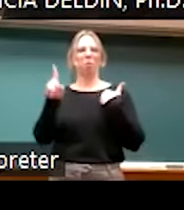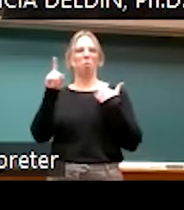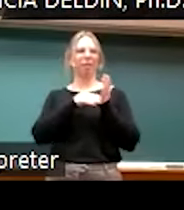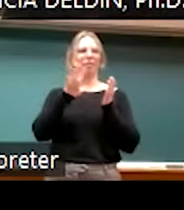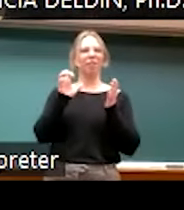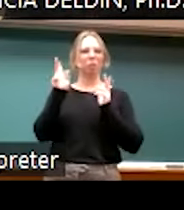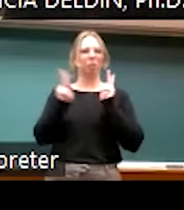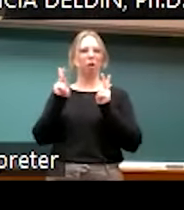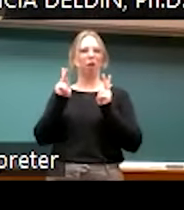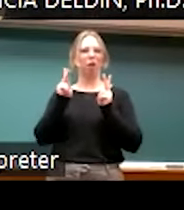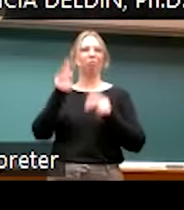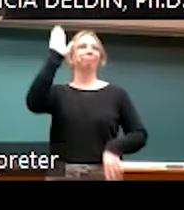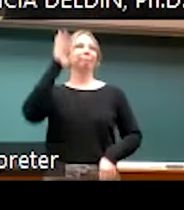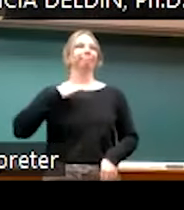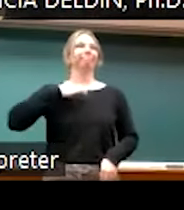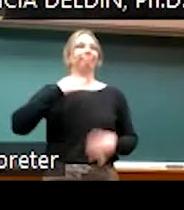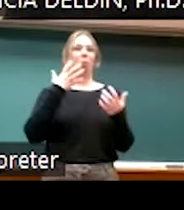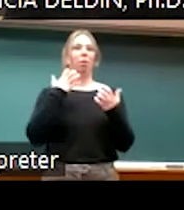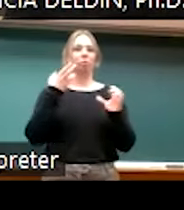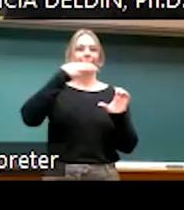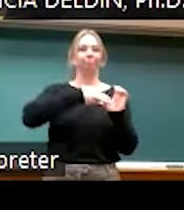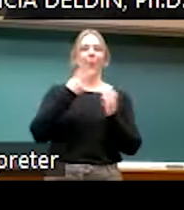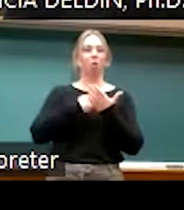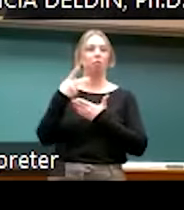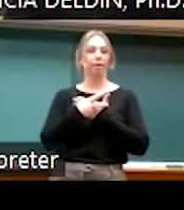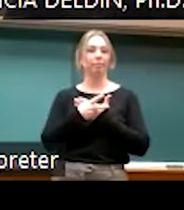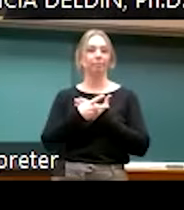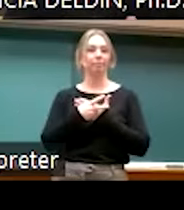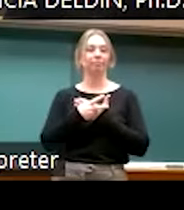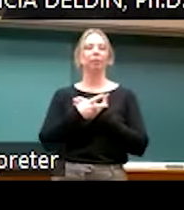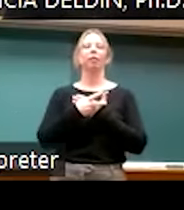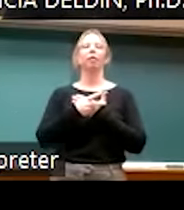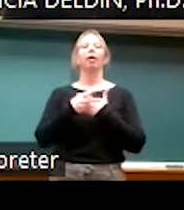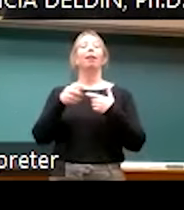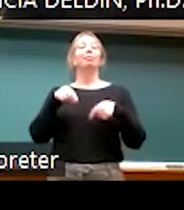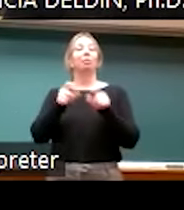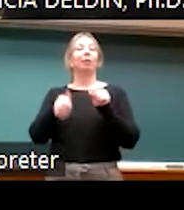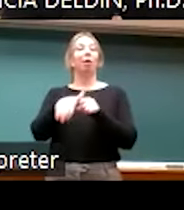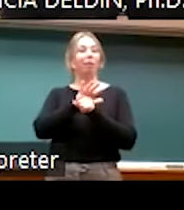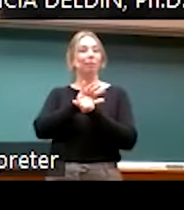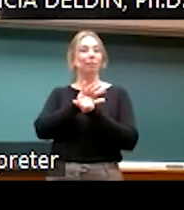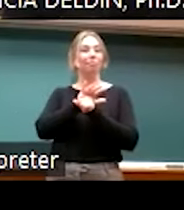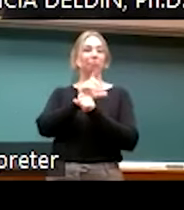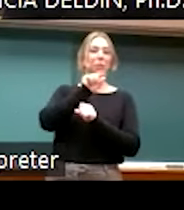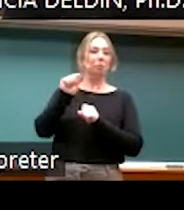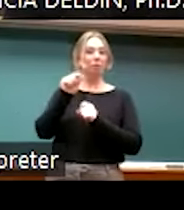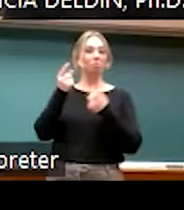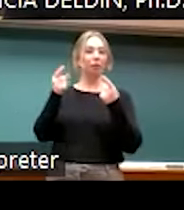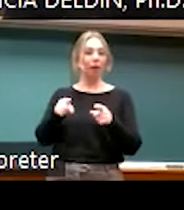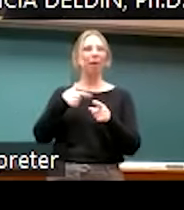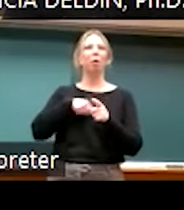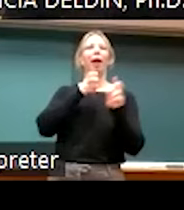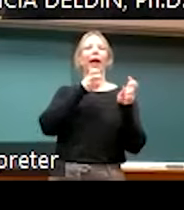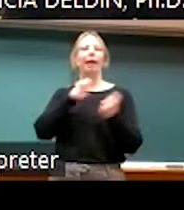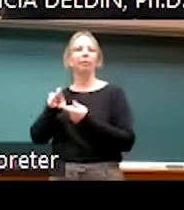1,500 people want to participate in our program. And also during COVID, we moved to online